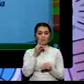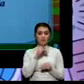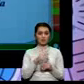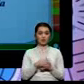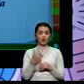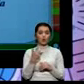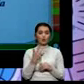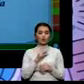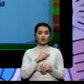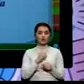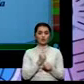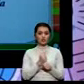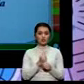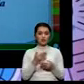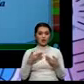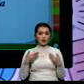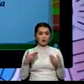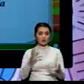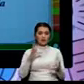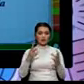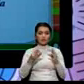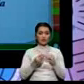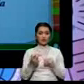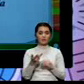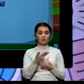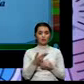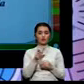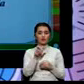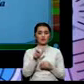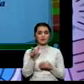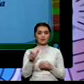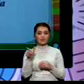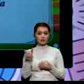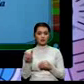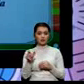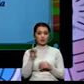benzin. Uchinchi ishda esa biz jami 3 sisternadagi